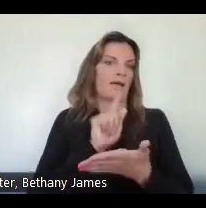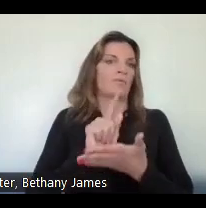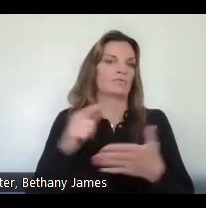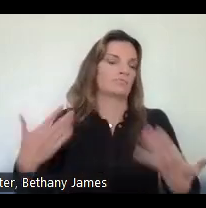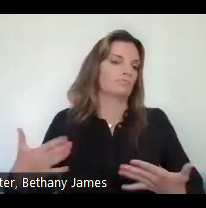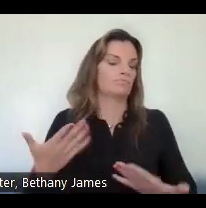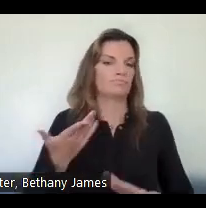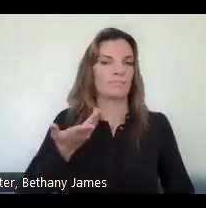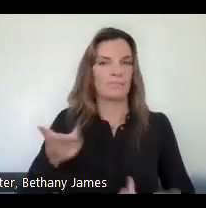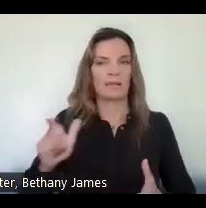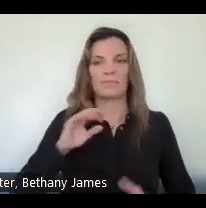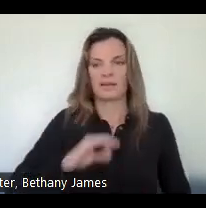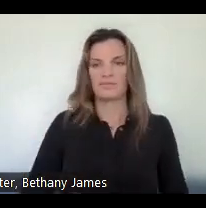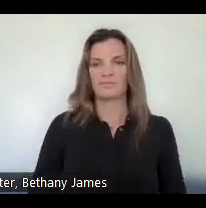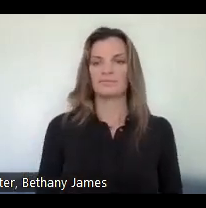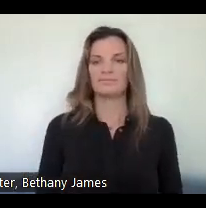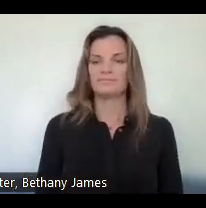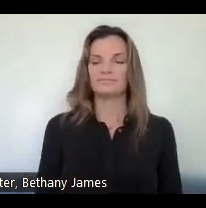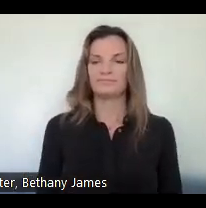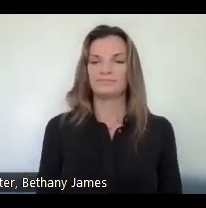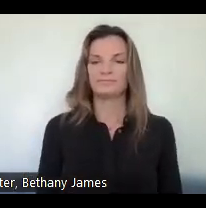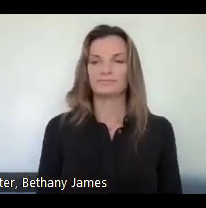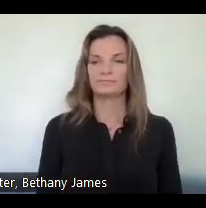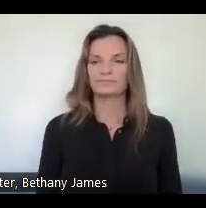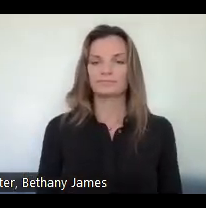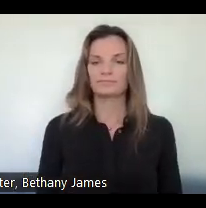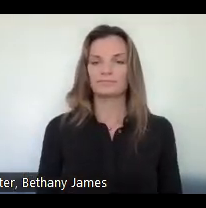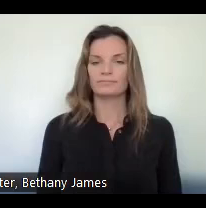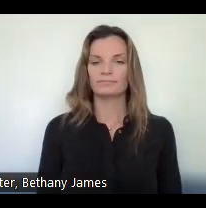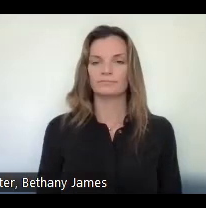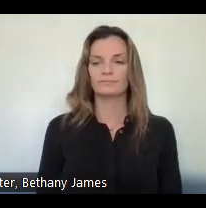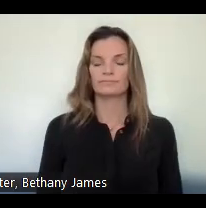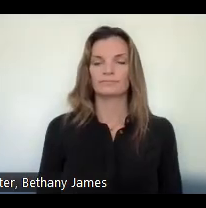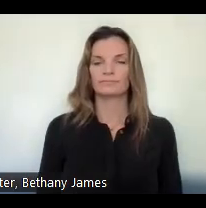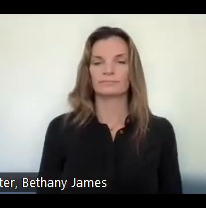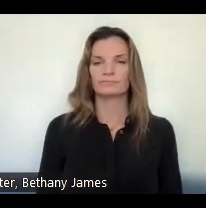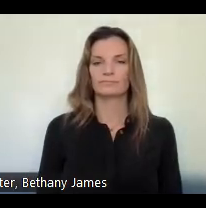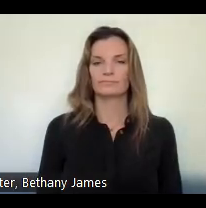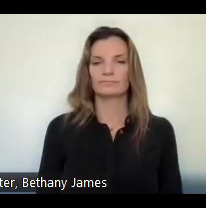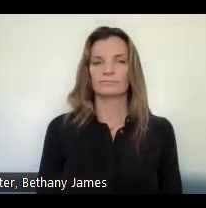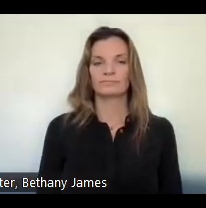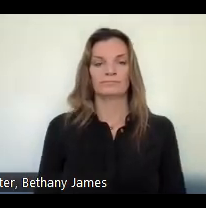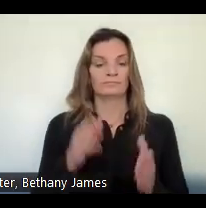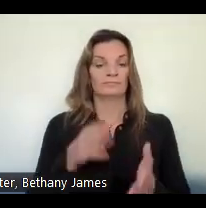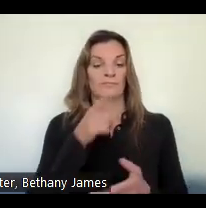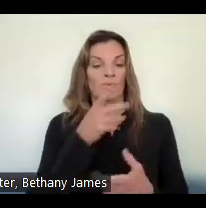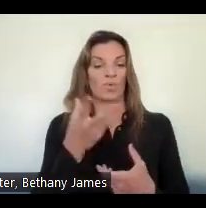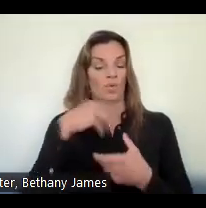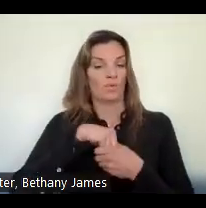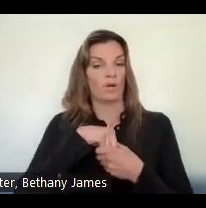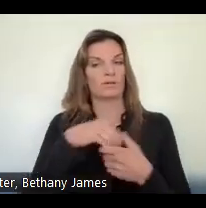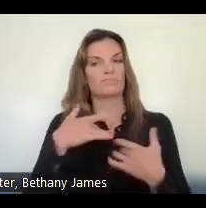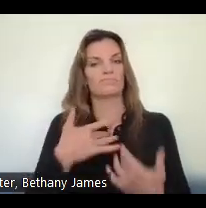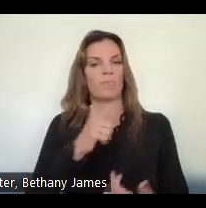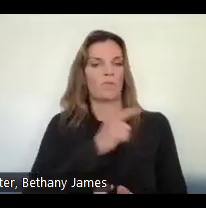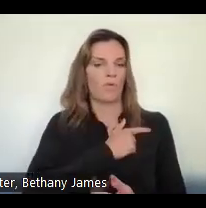benefit to a company. We also have seen that individuals on the spectrum tend to be very loyal and